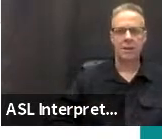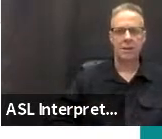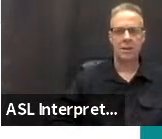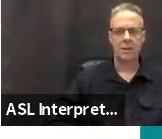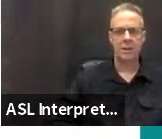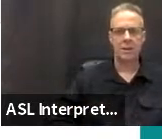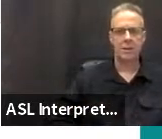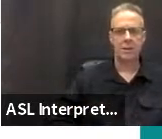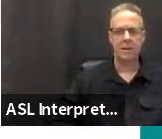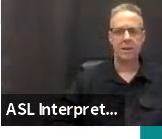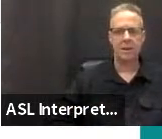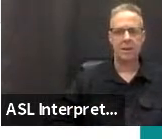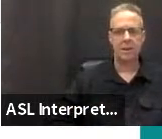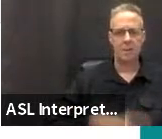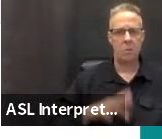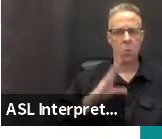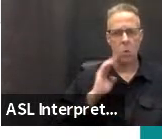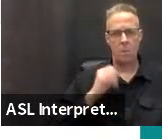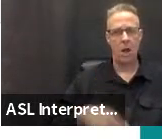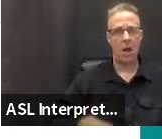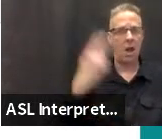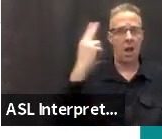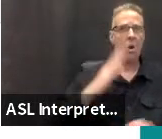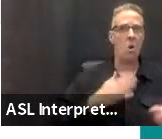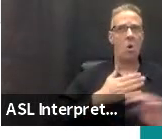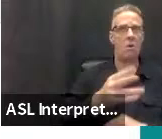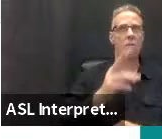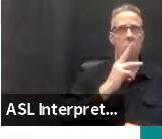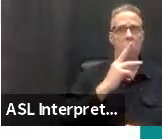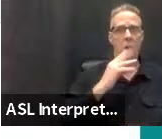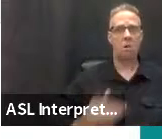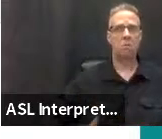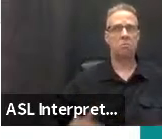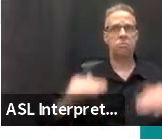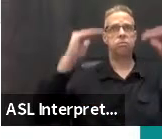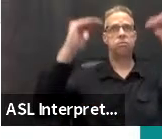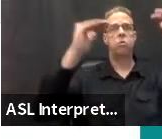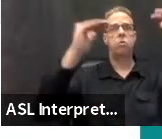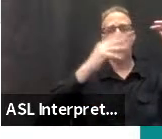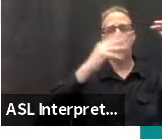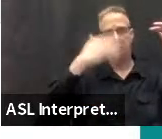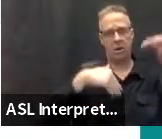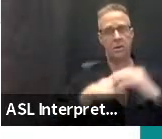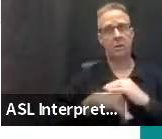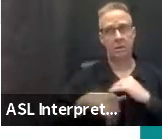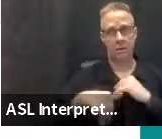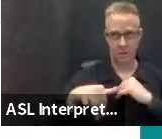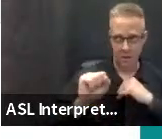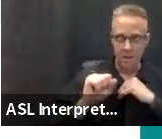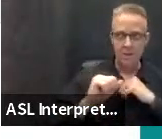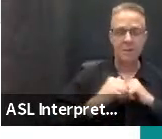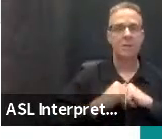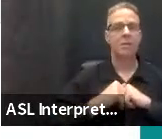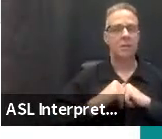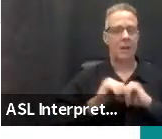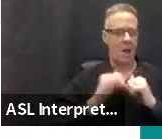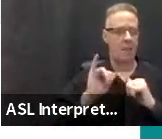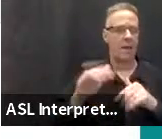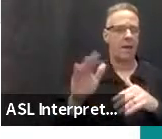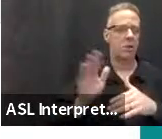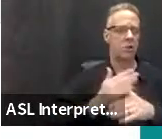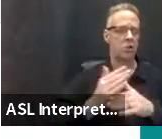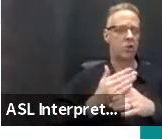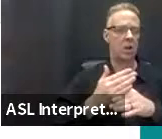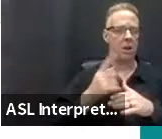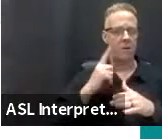over the waterfront. It will be, and you know, how that shared use path connects down to the